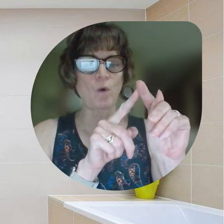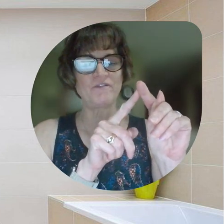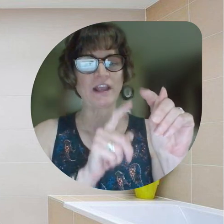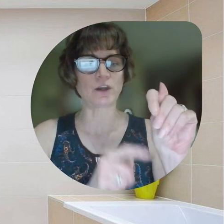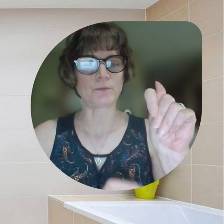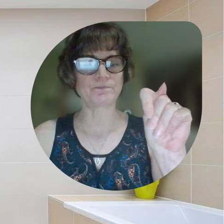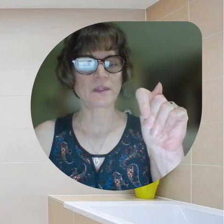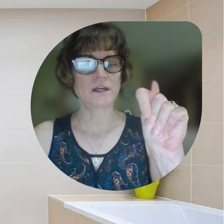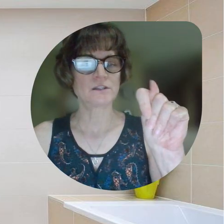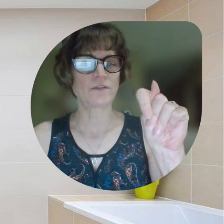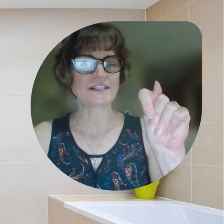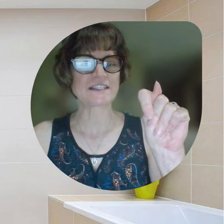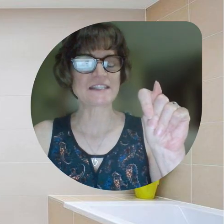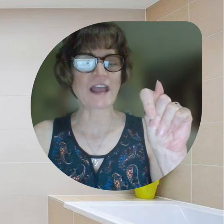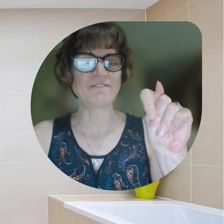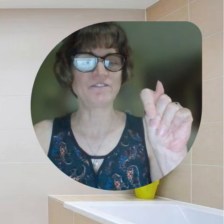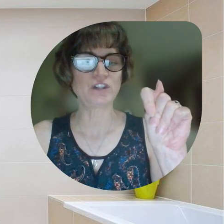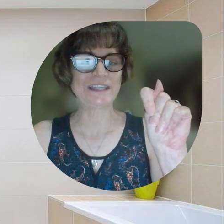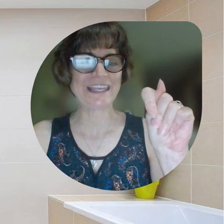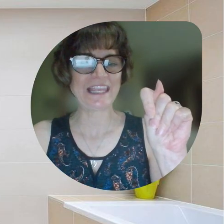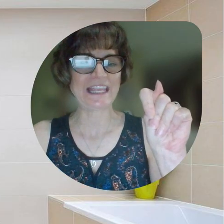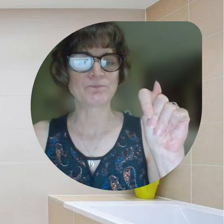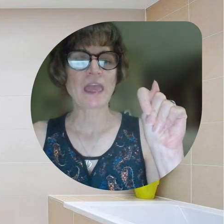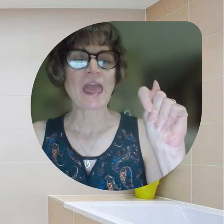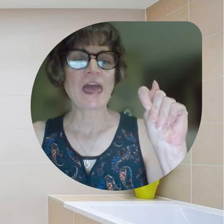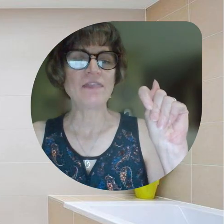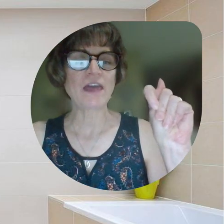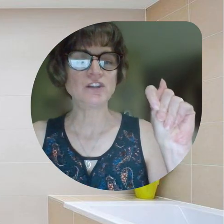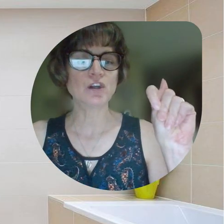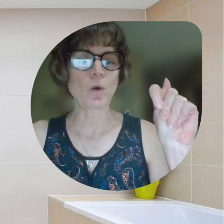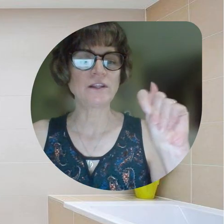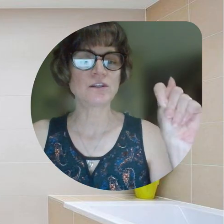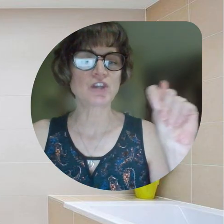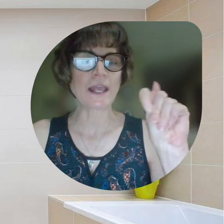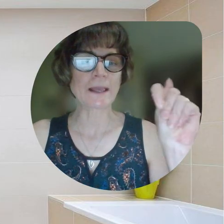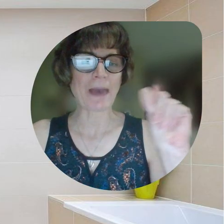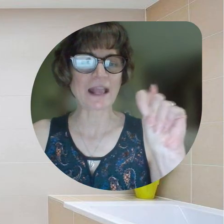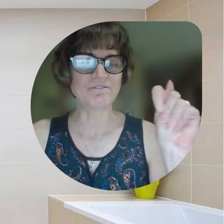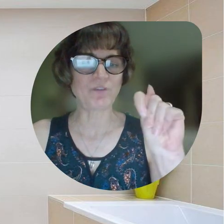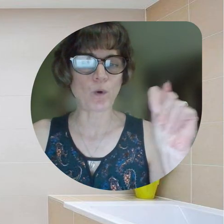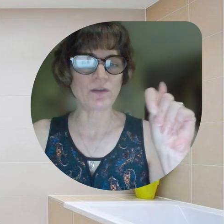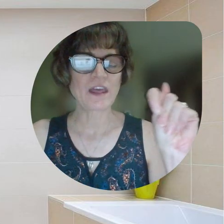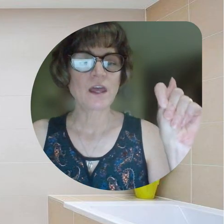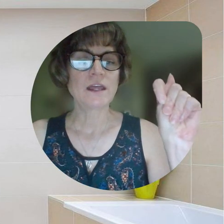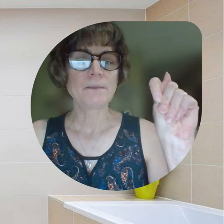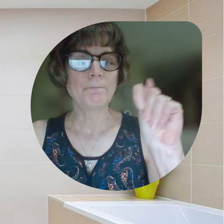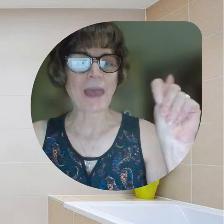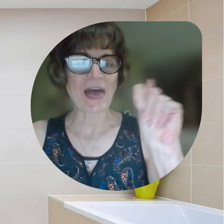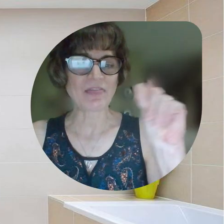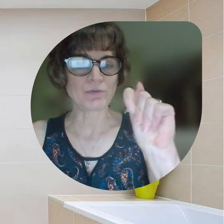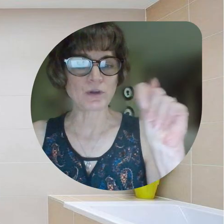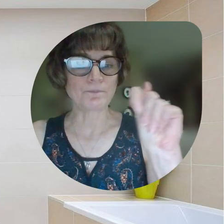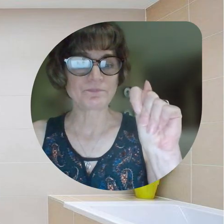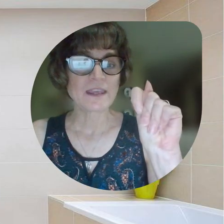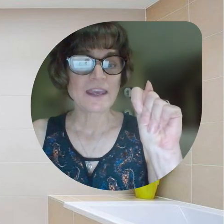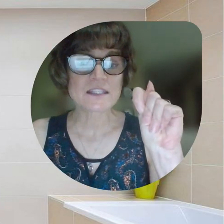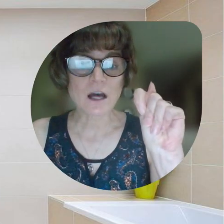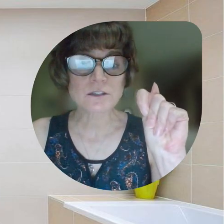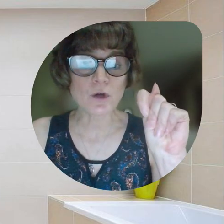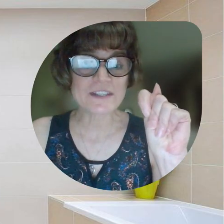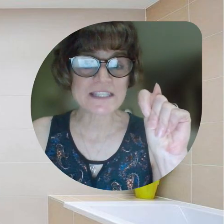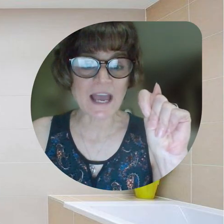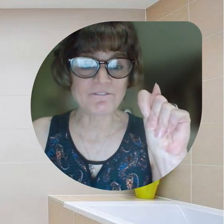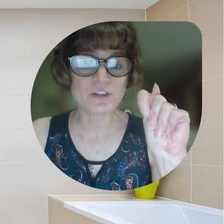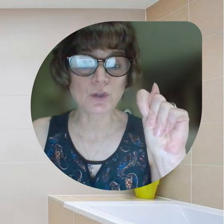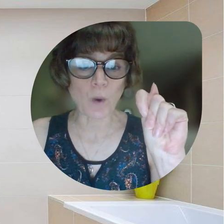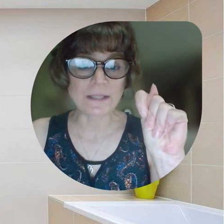your forefinger. So that's the sign for T. And then you're going to shake it back and forth. Bathroom. It's